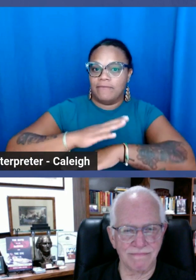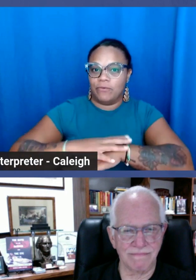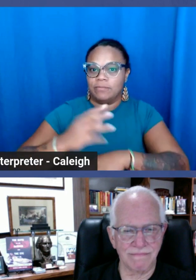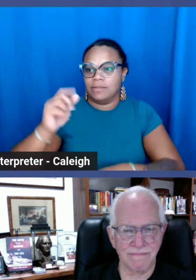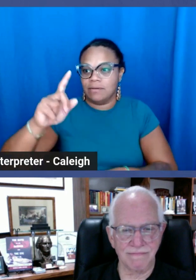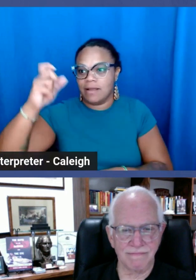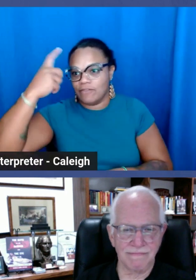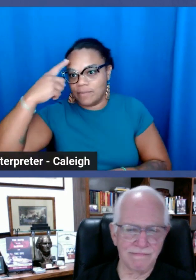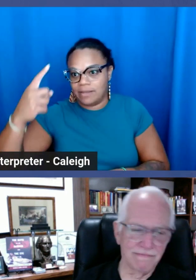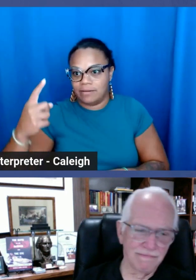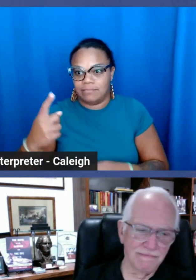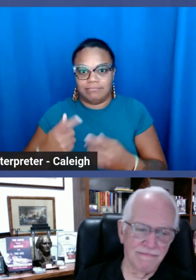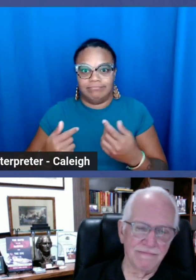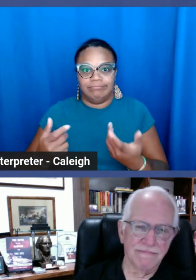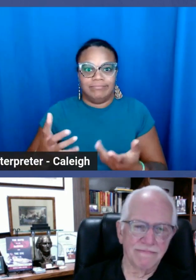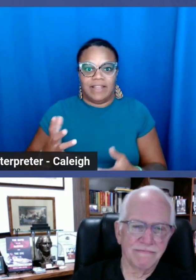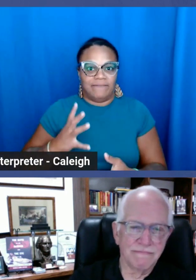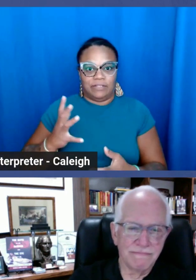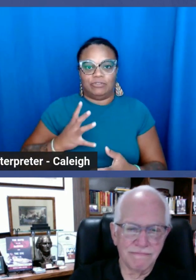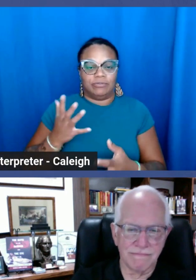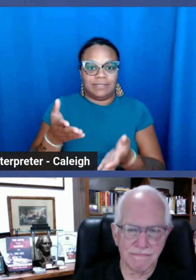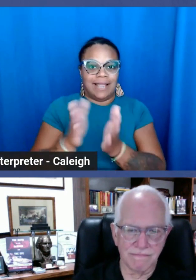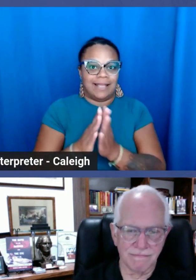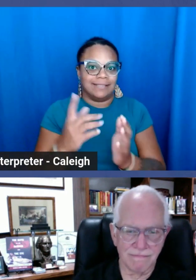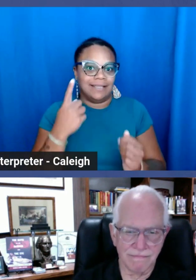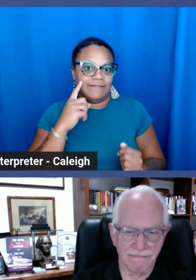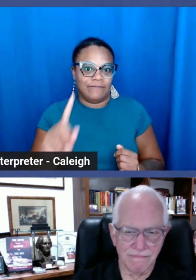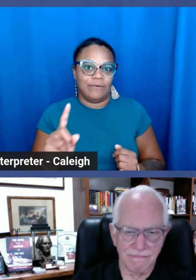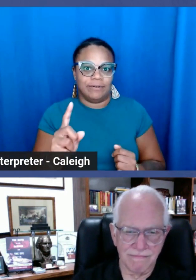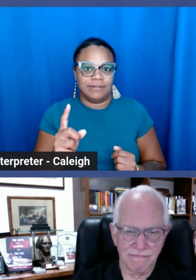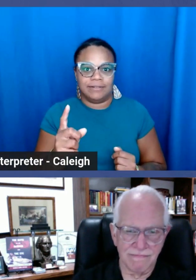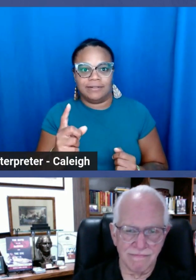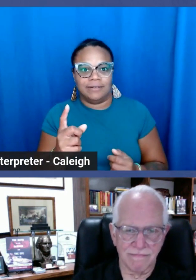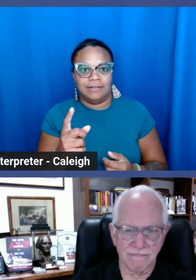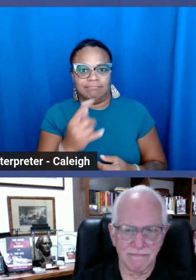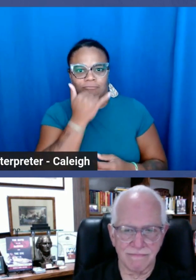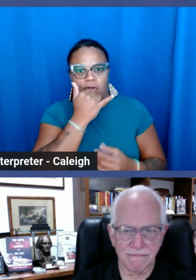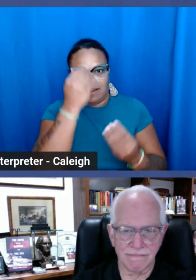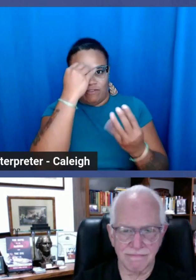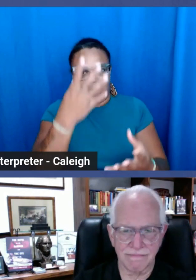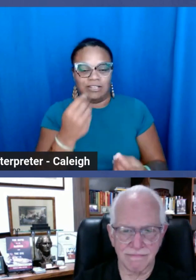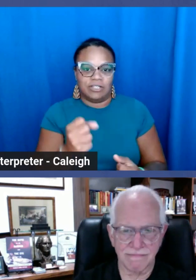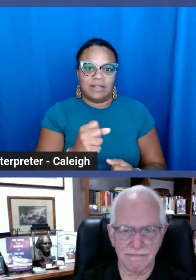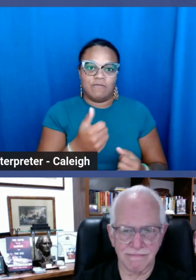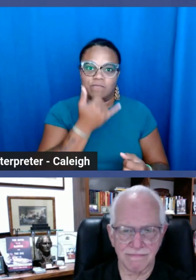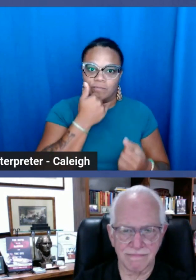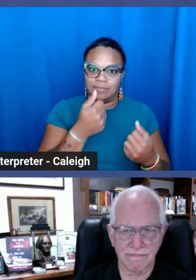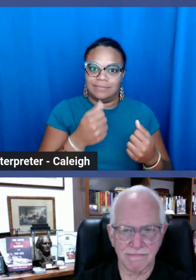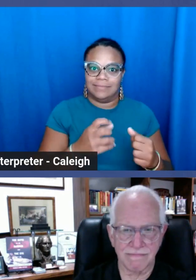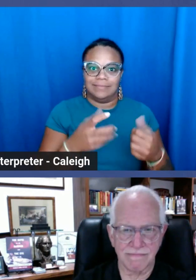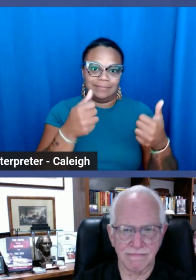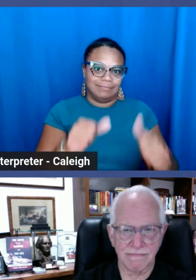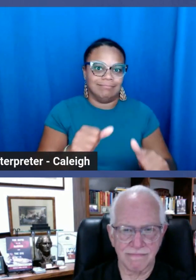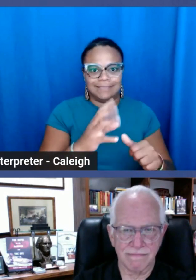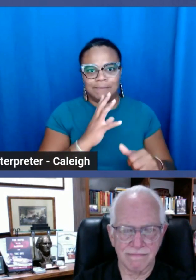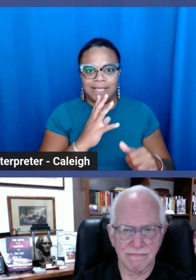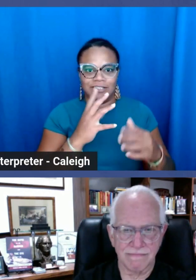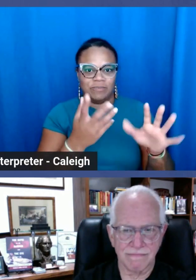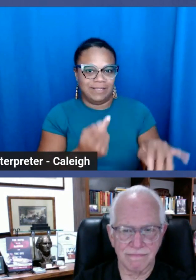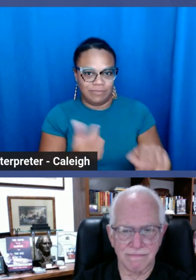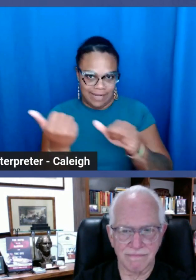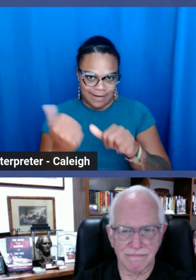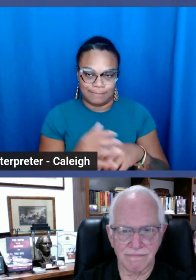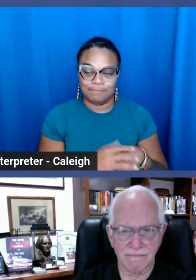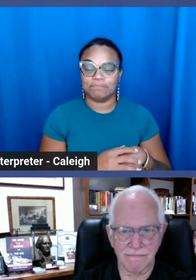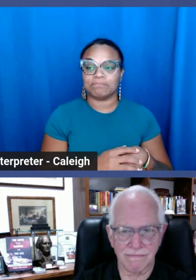governmental officials asking for disinformation and speech to be taken down. I think that is the one area that we